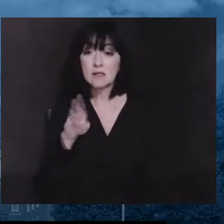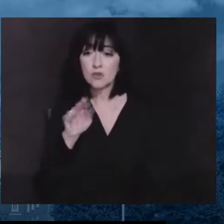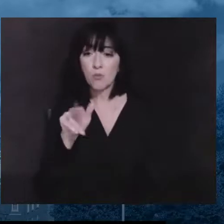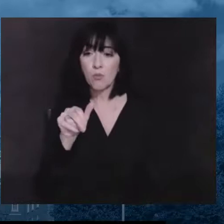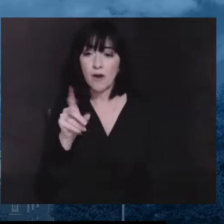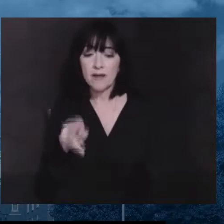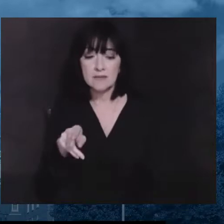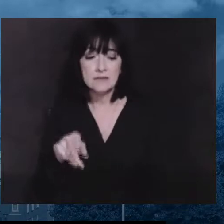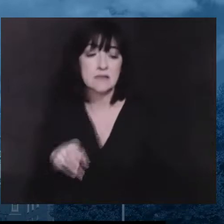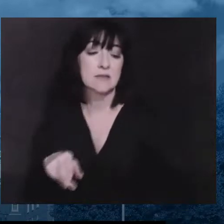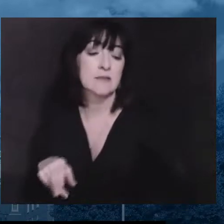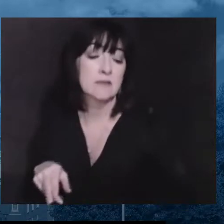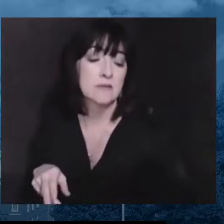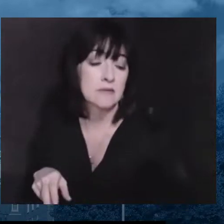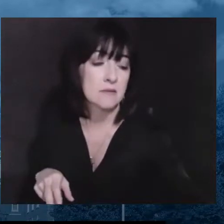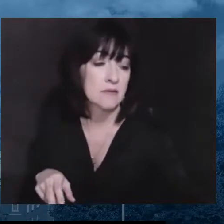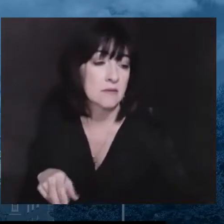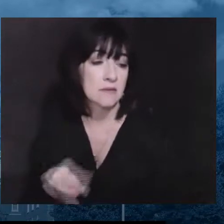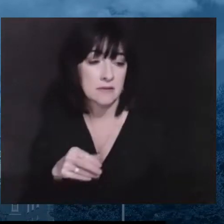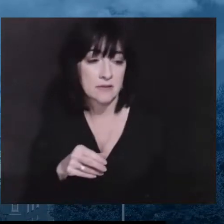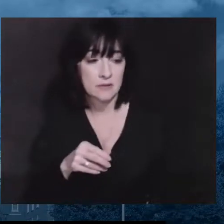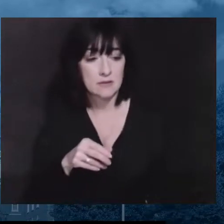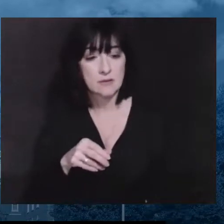News Journal.